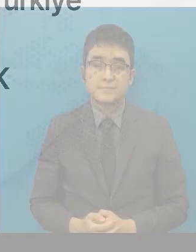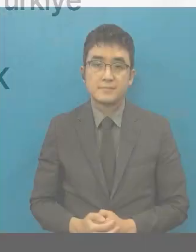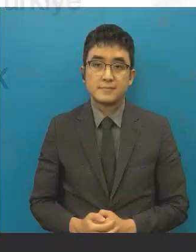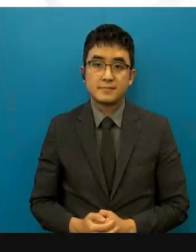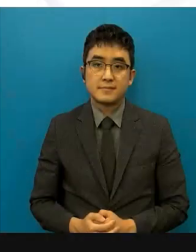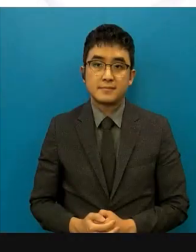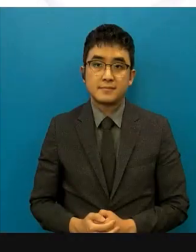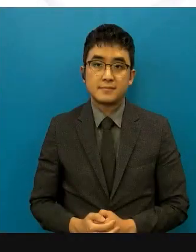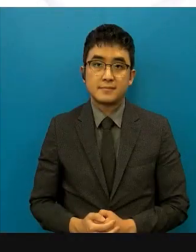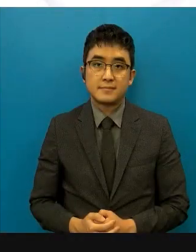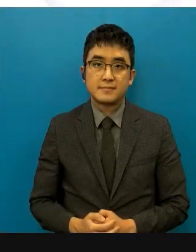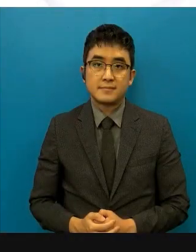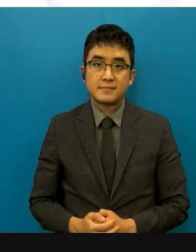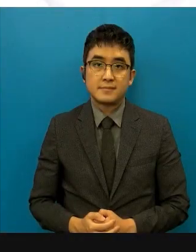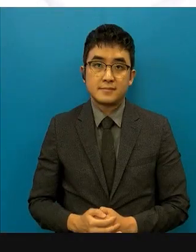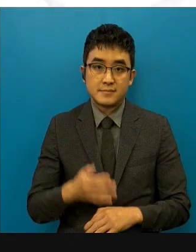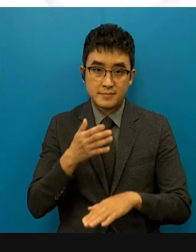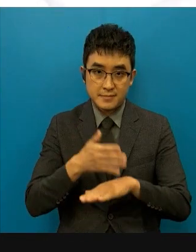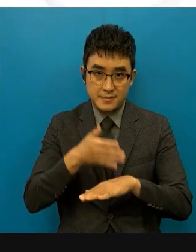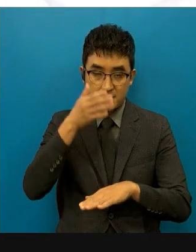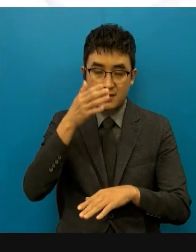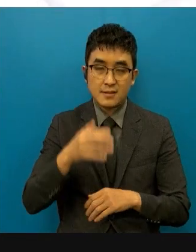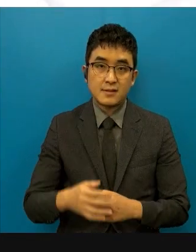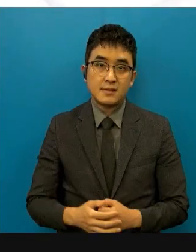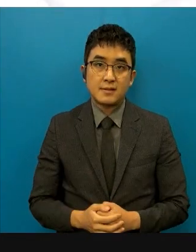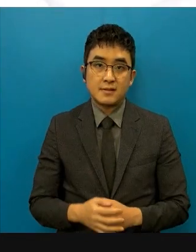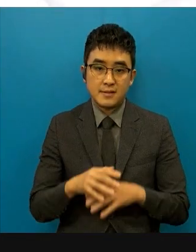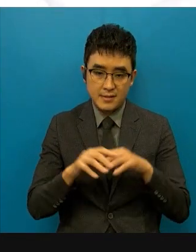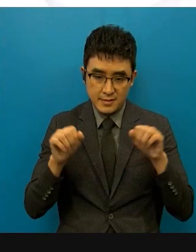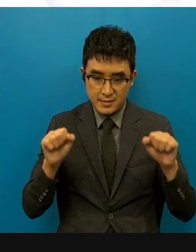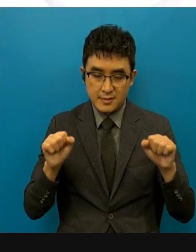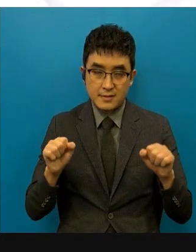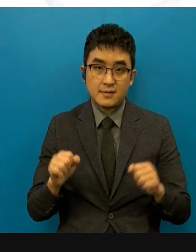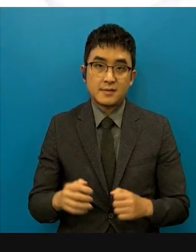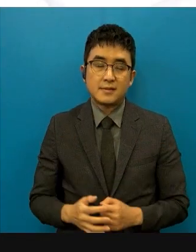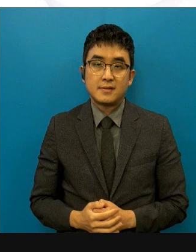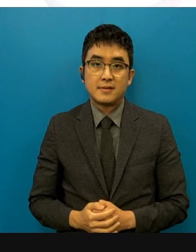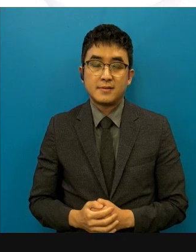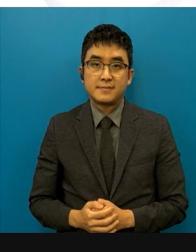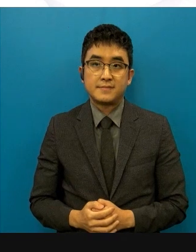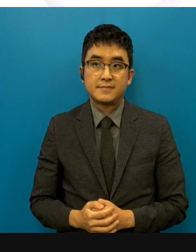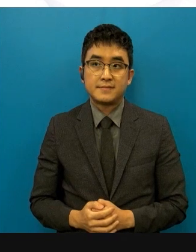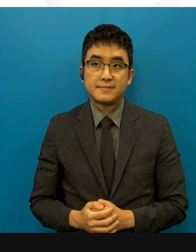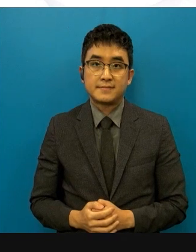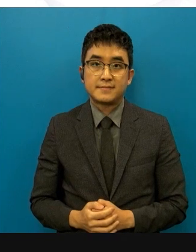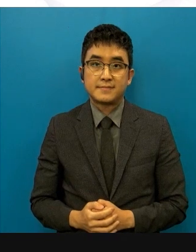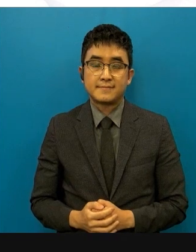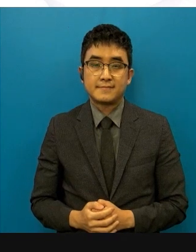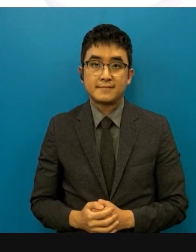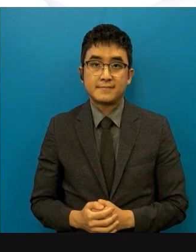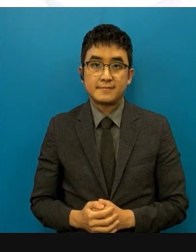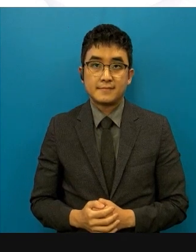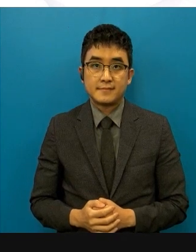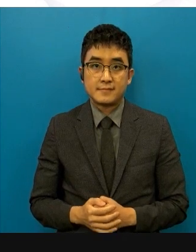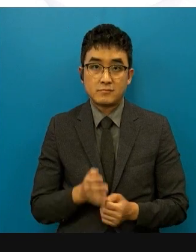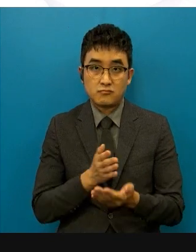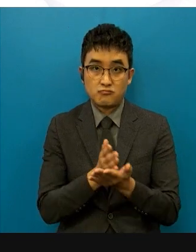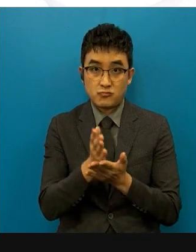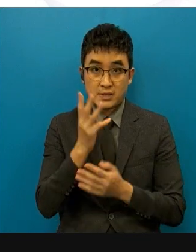Thank you. Good afternoon, everyone. Welcome to session 3 on dying with